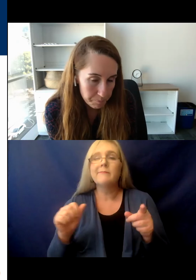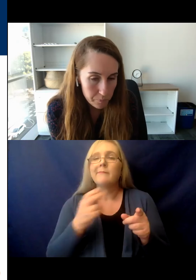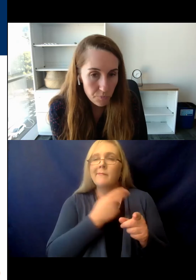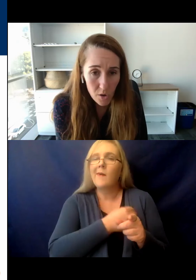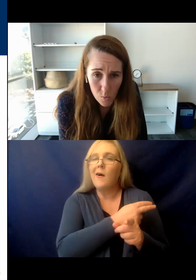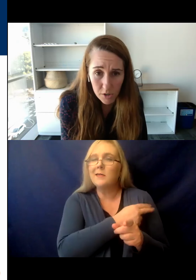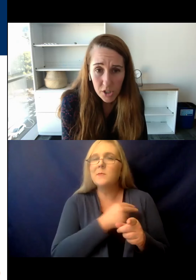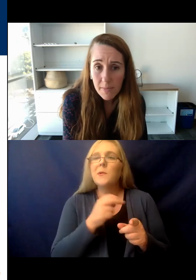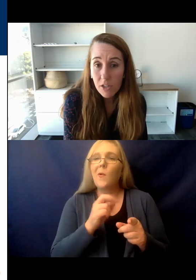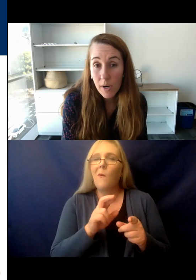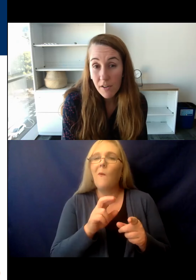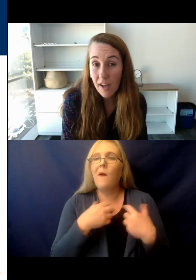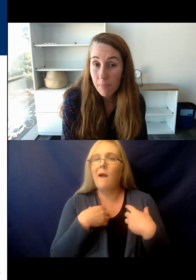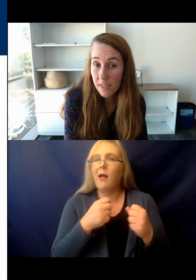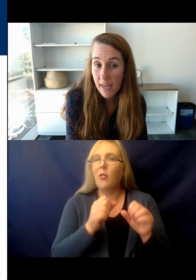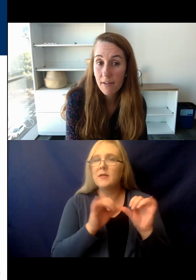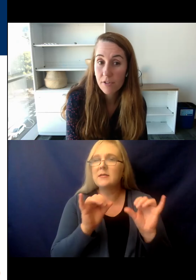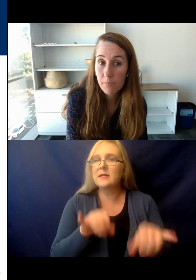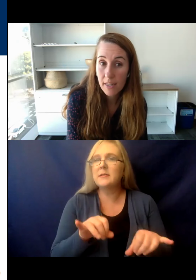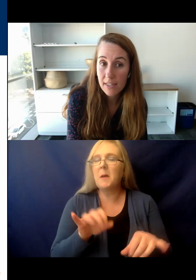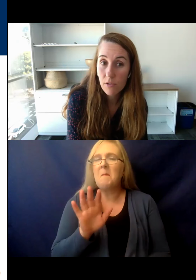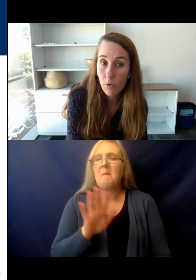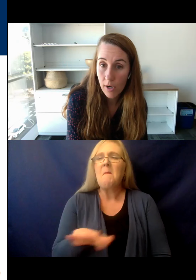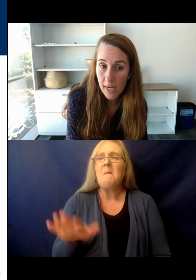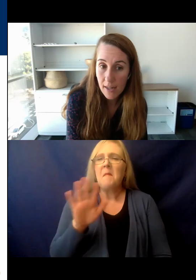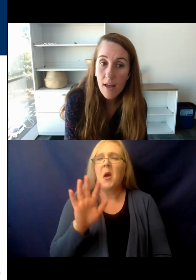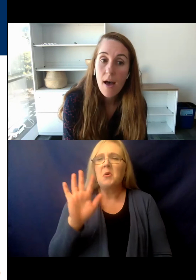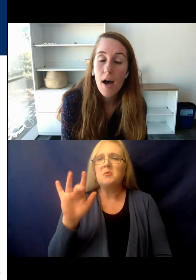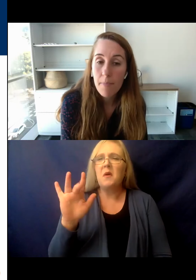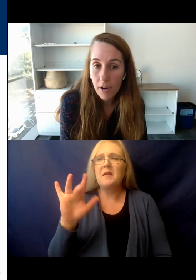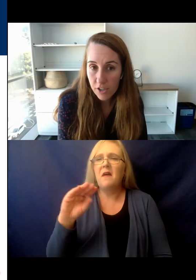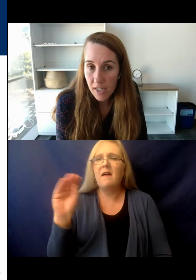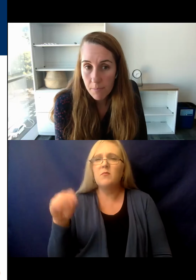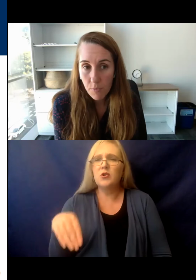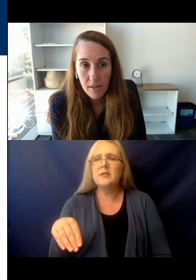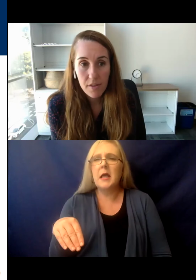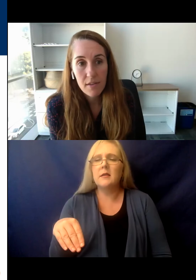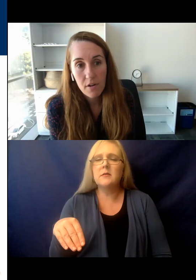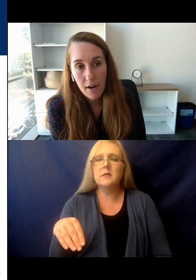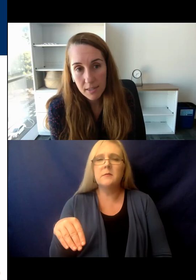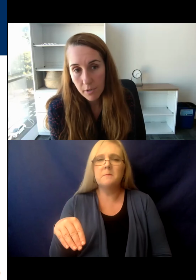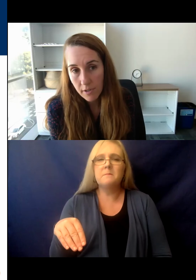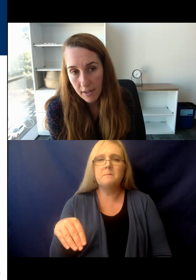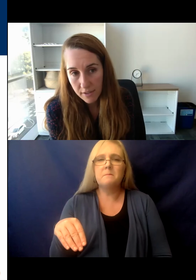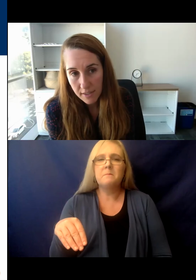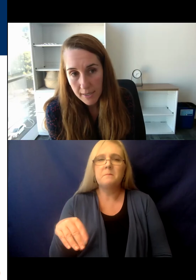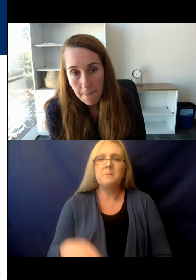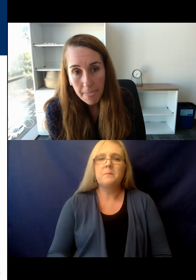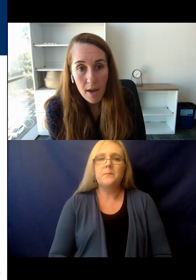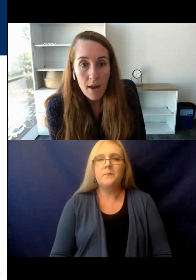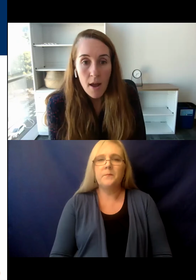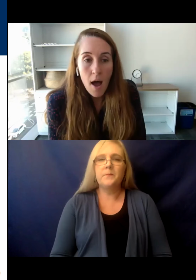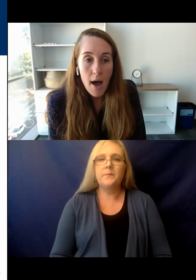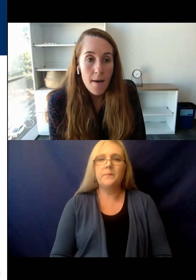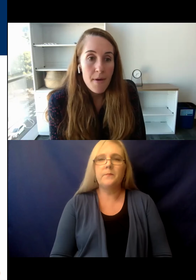system. That's just about 25% of AAAs reporting a partnership with either a hospital or health